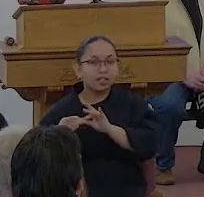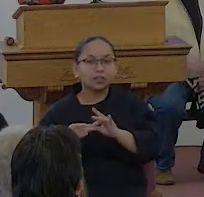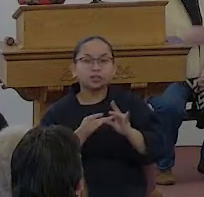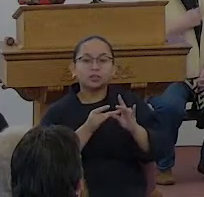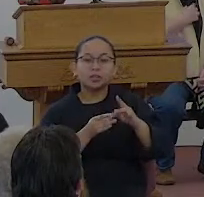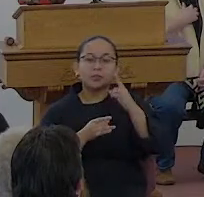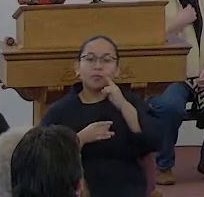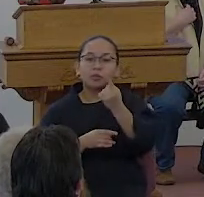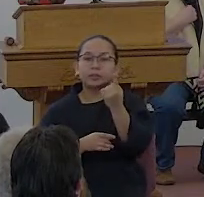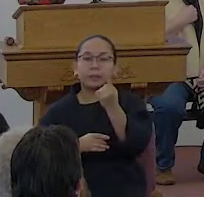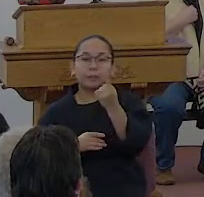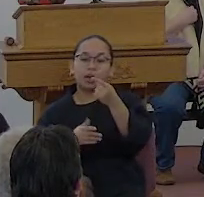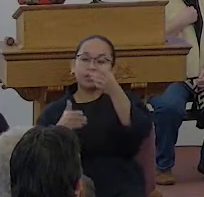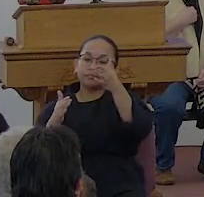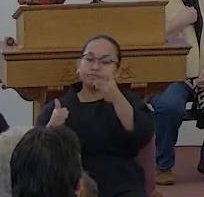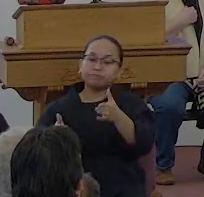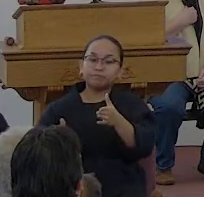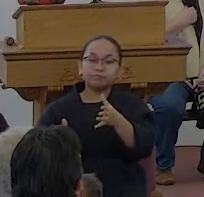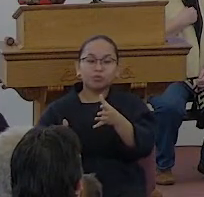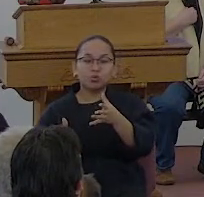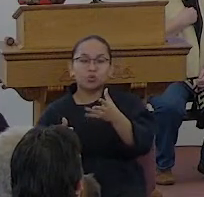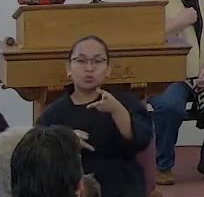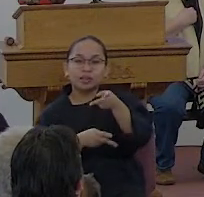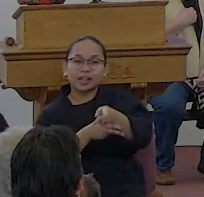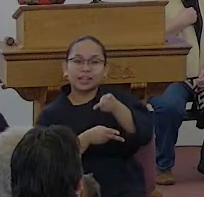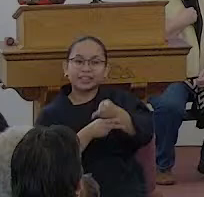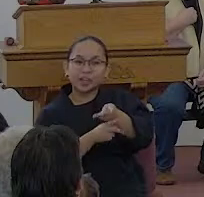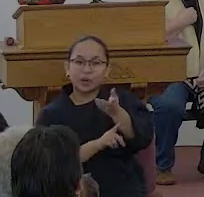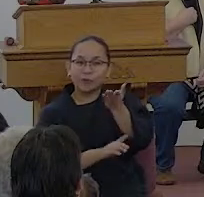you, making you vulnerable.